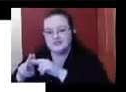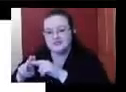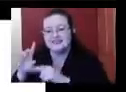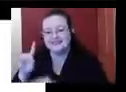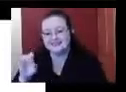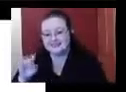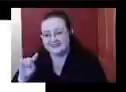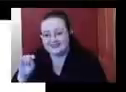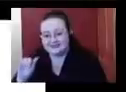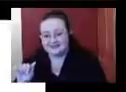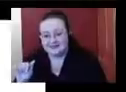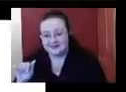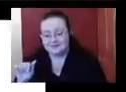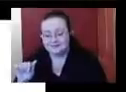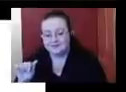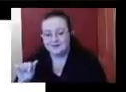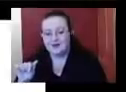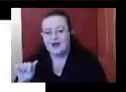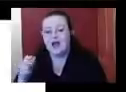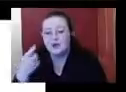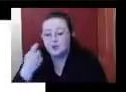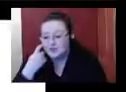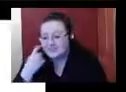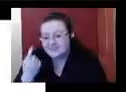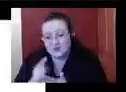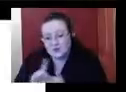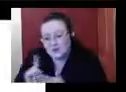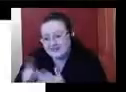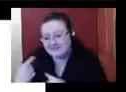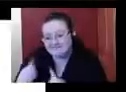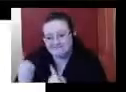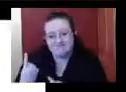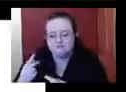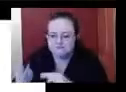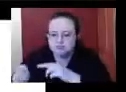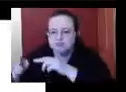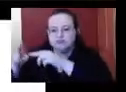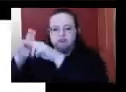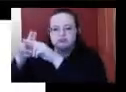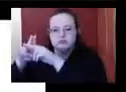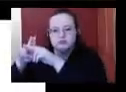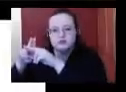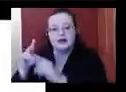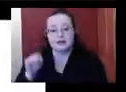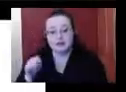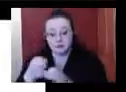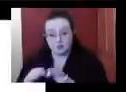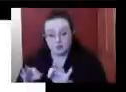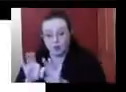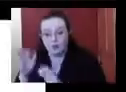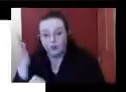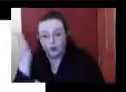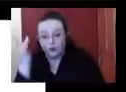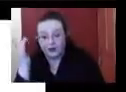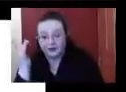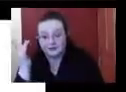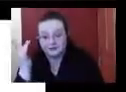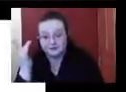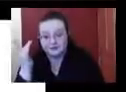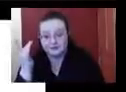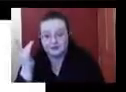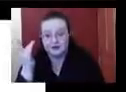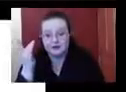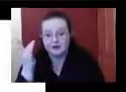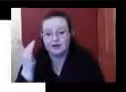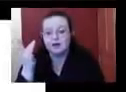climbed higher in the last few weeks alone. There are a few reasons why this is important. First, individual